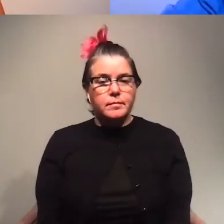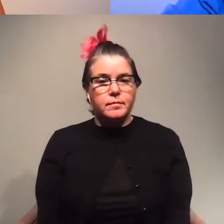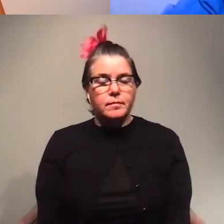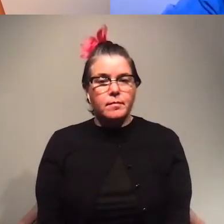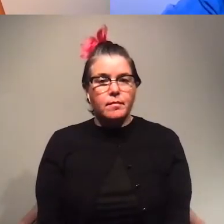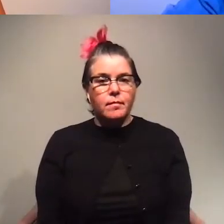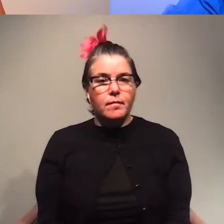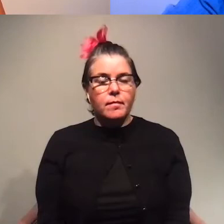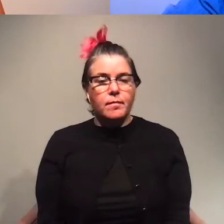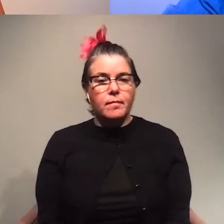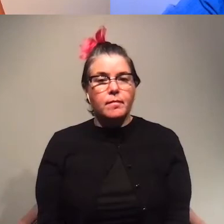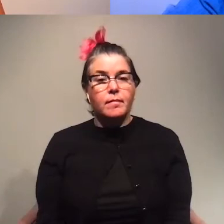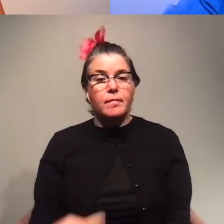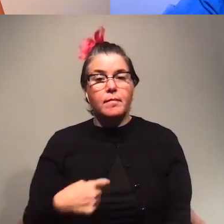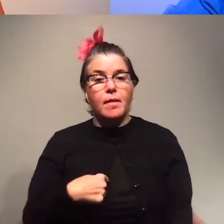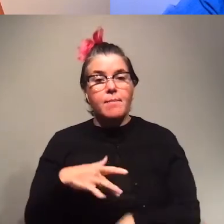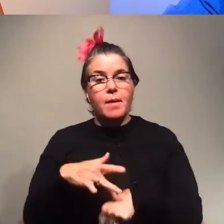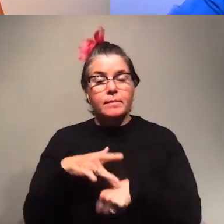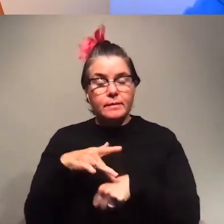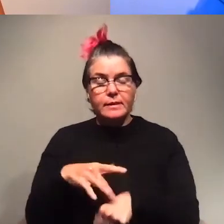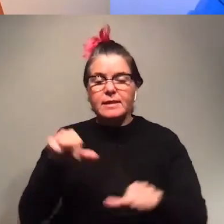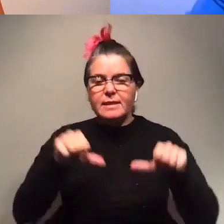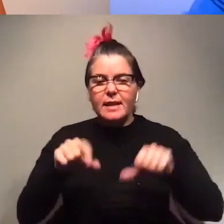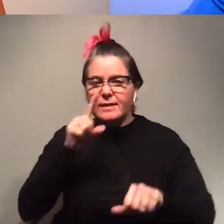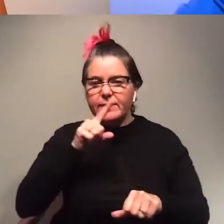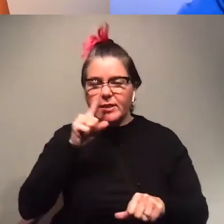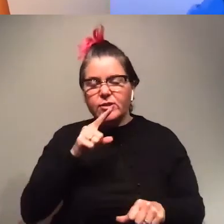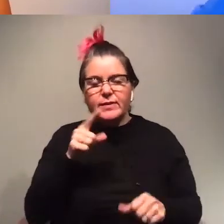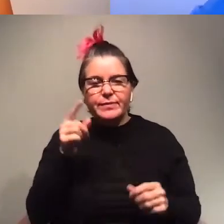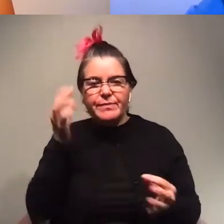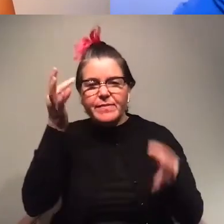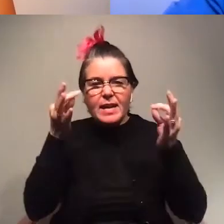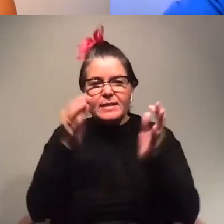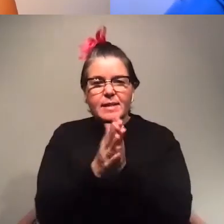I'm like obsessed with like sci-fi fantasy books.